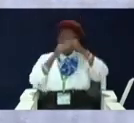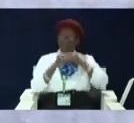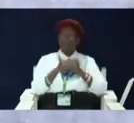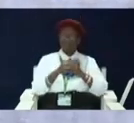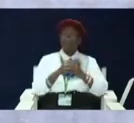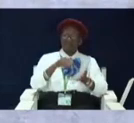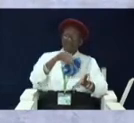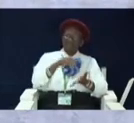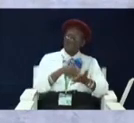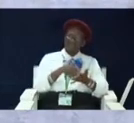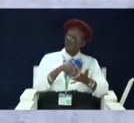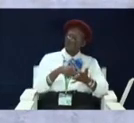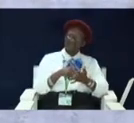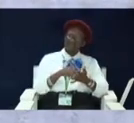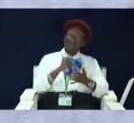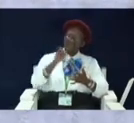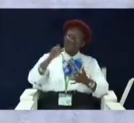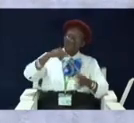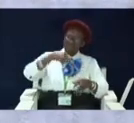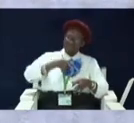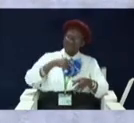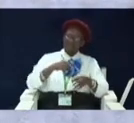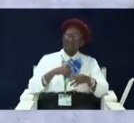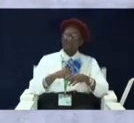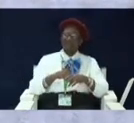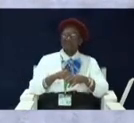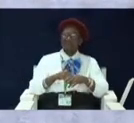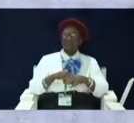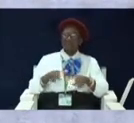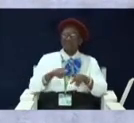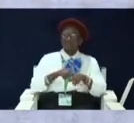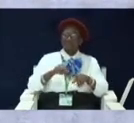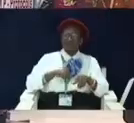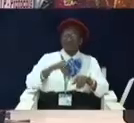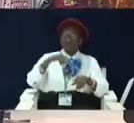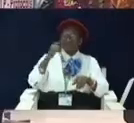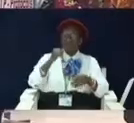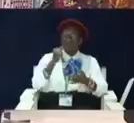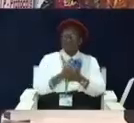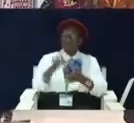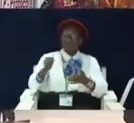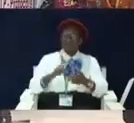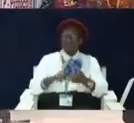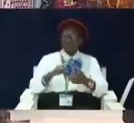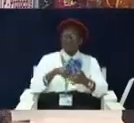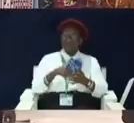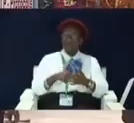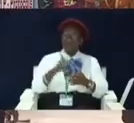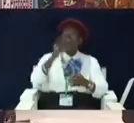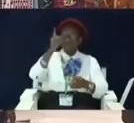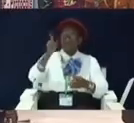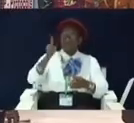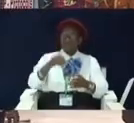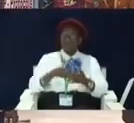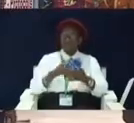Again, this is me. So I say amen to this one. Amen.